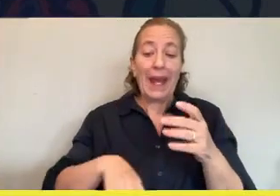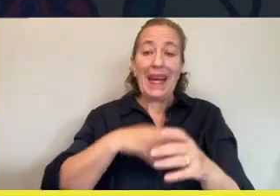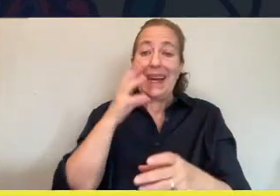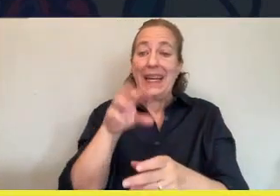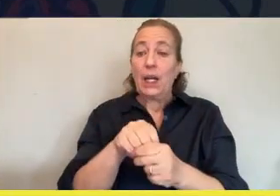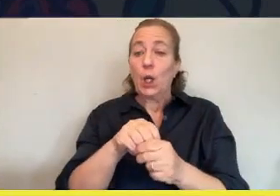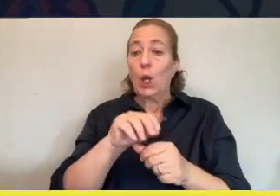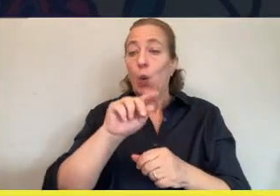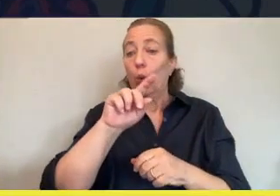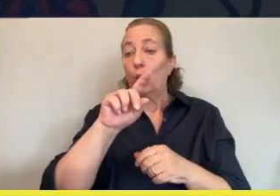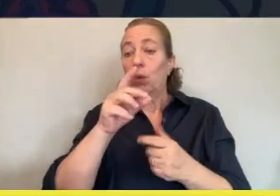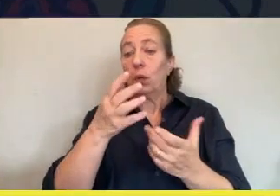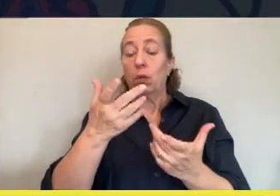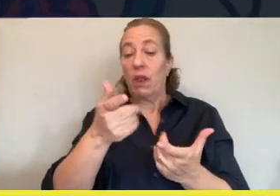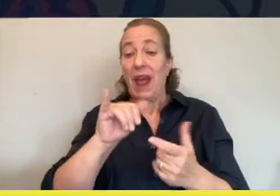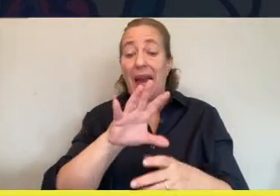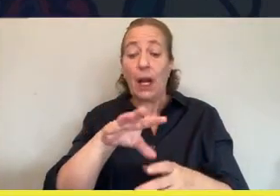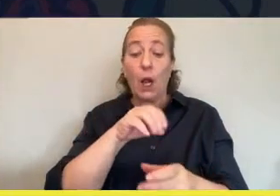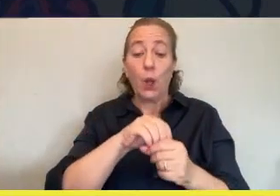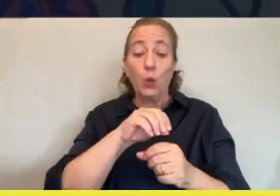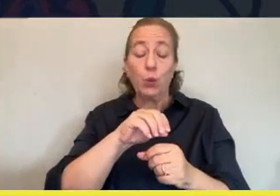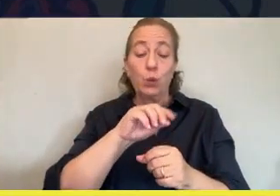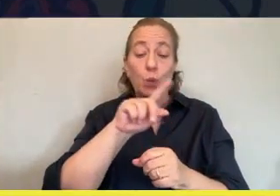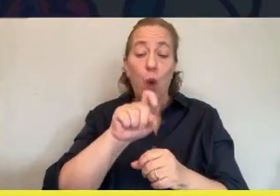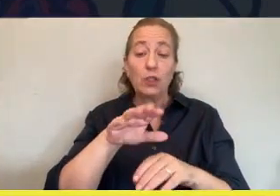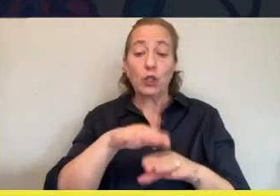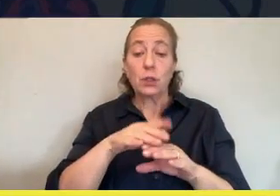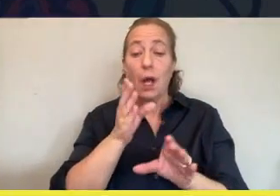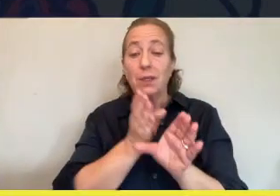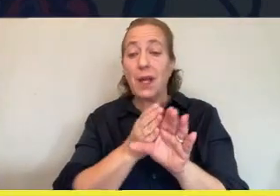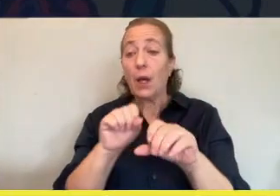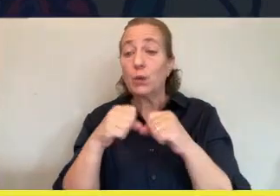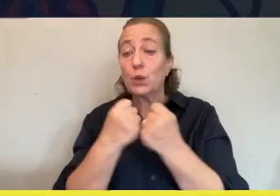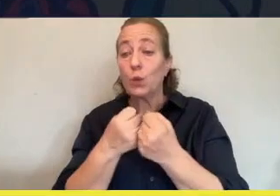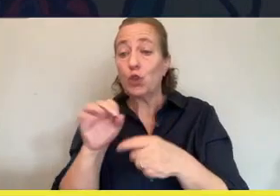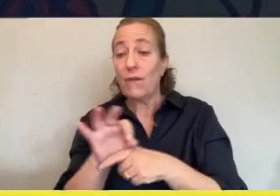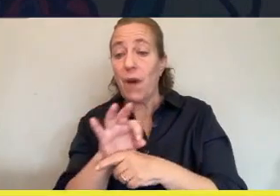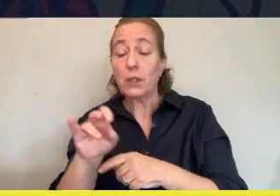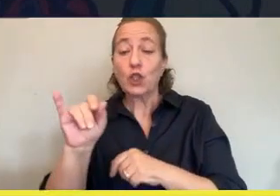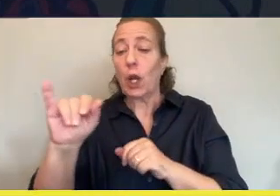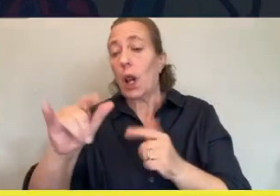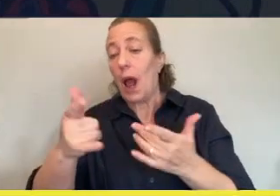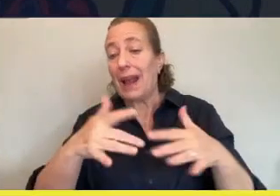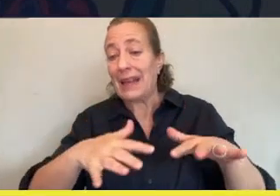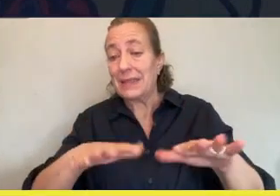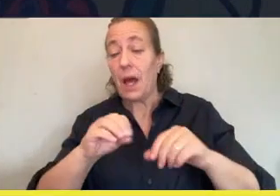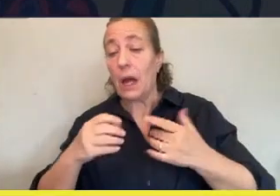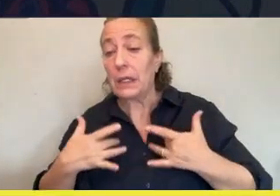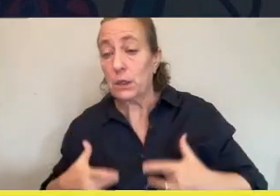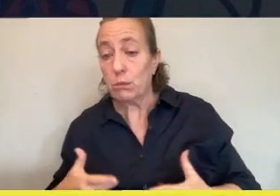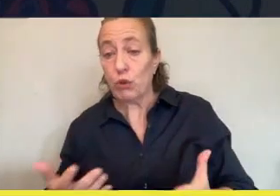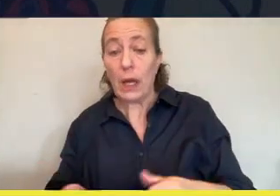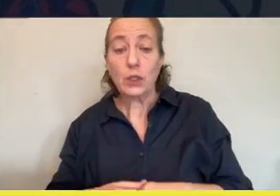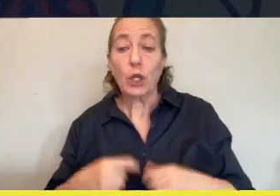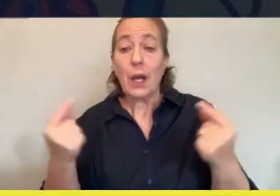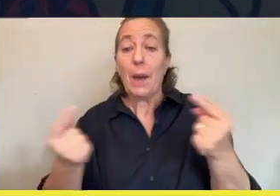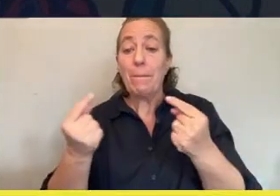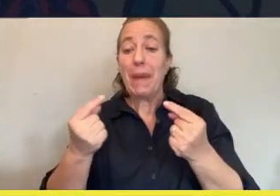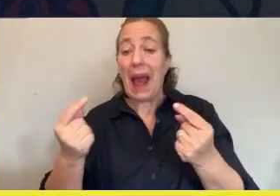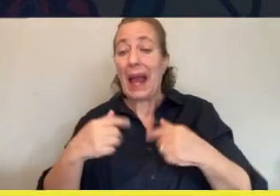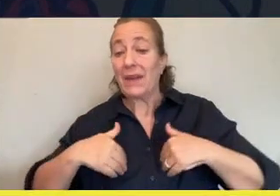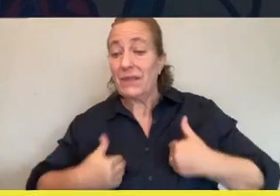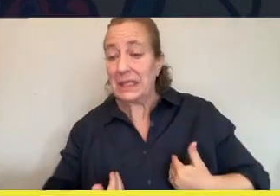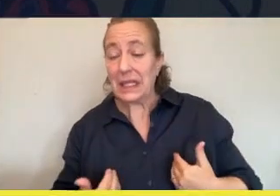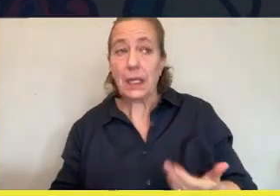include questions on psychosocial functioning, such as anxiety and depression, pain and fatigue. And